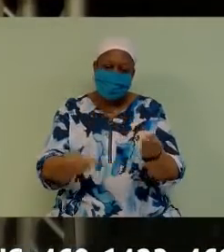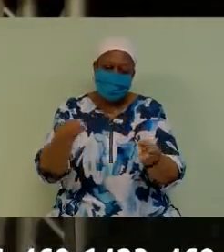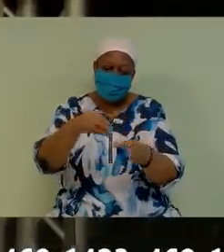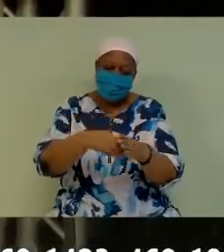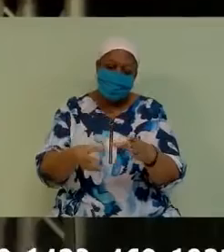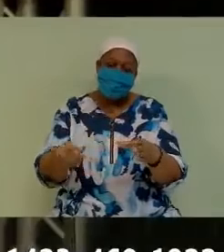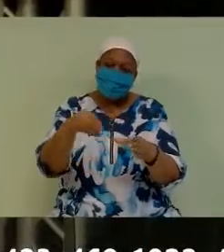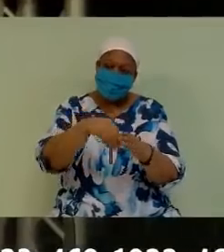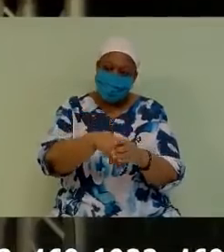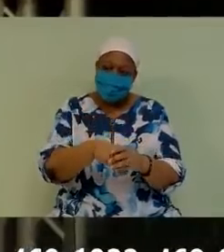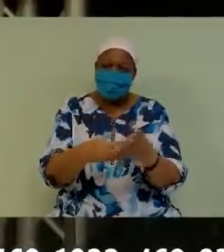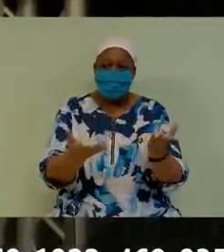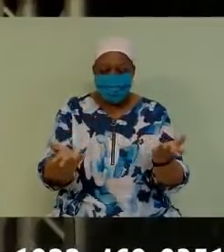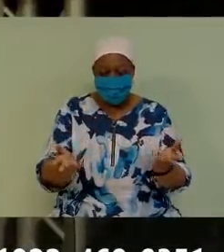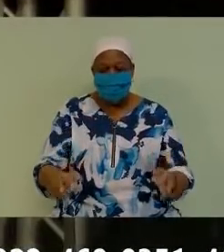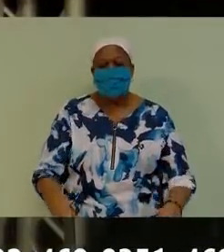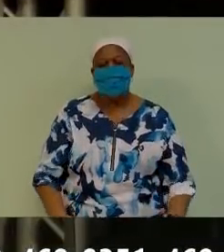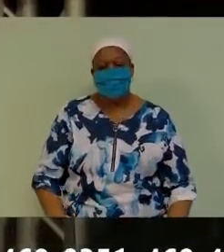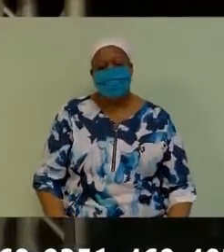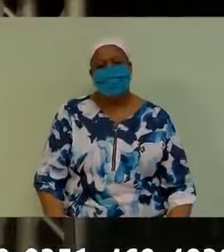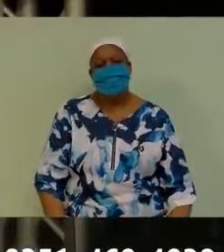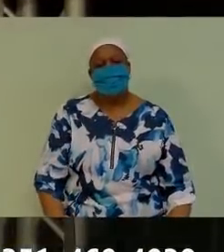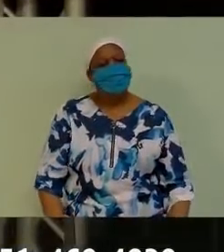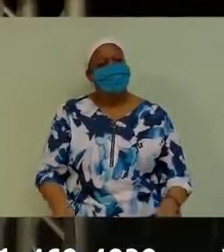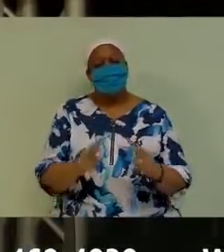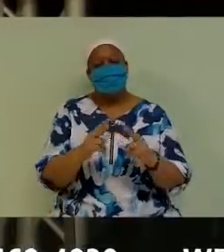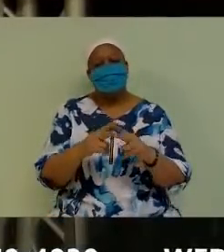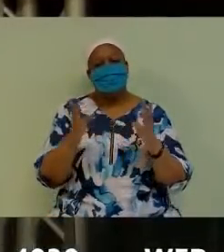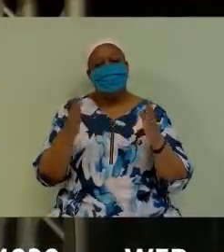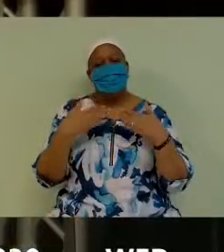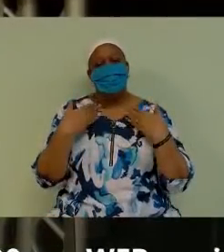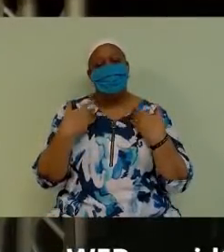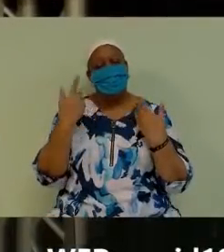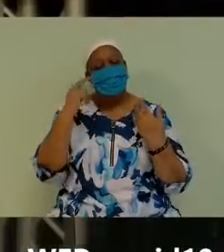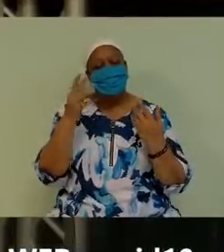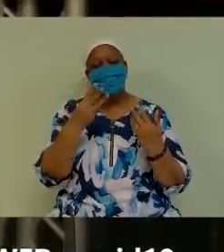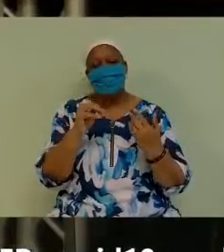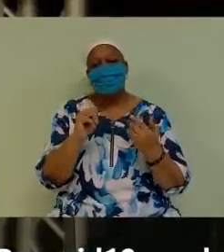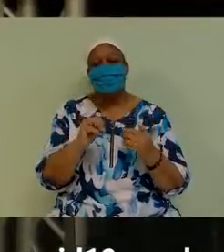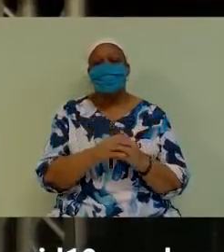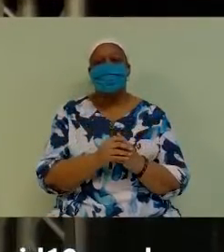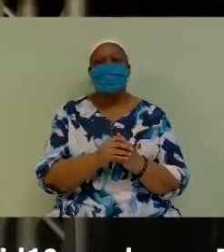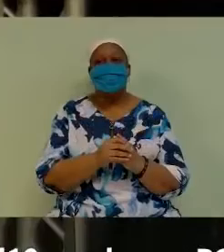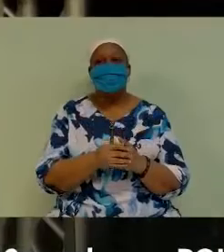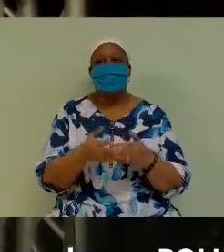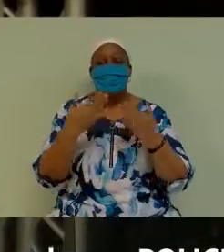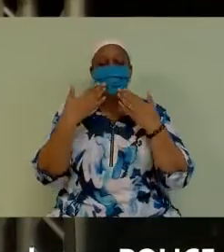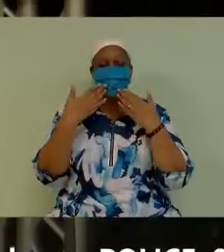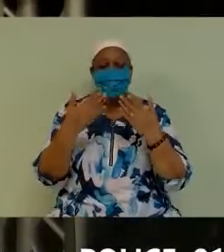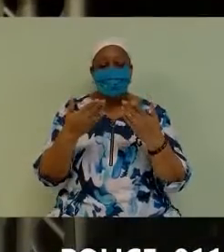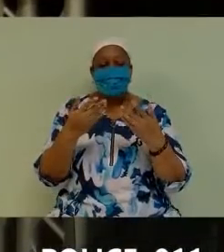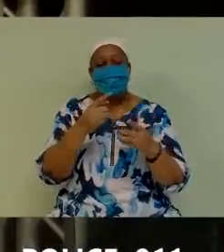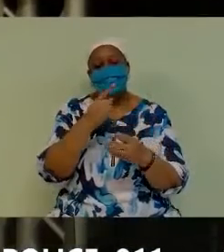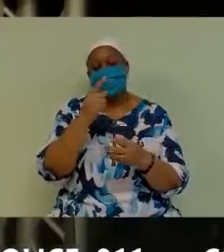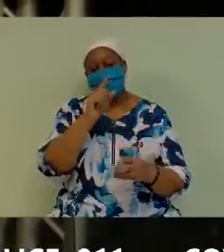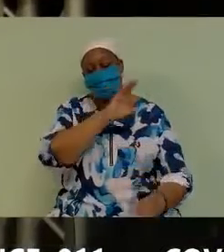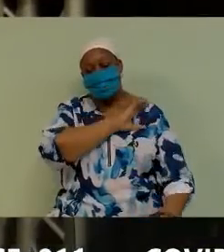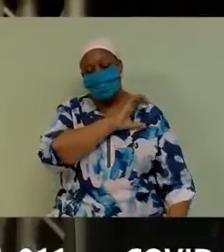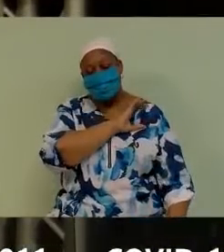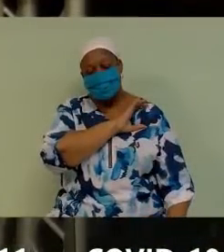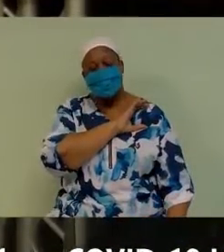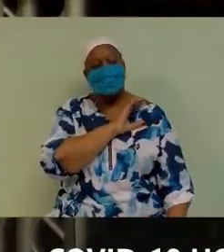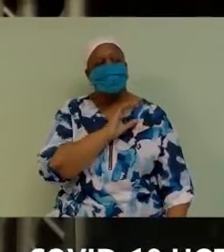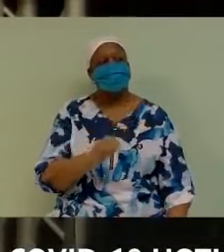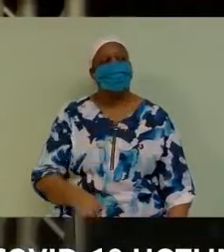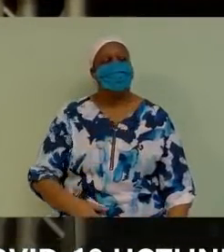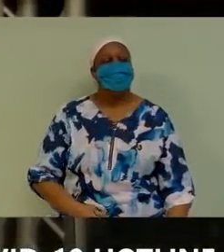courtesy clerks, which he referred to. Additionally, we thank Superintendent Cromwell